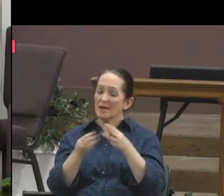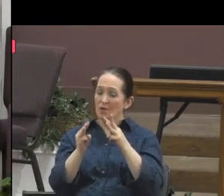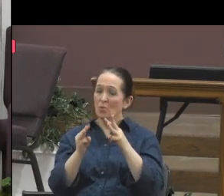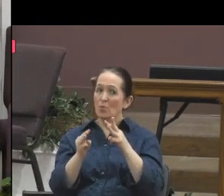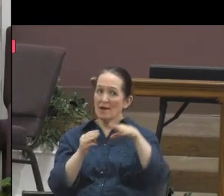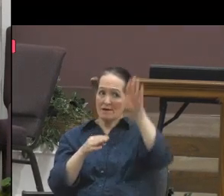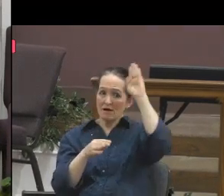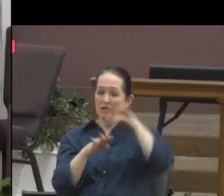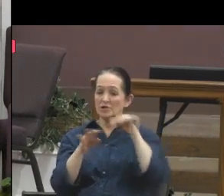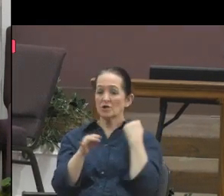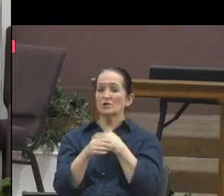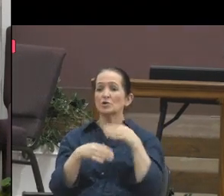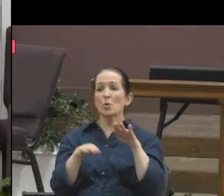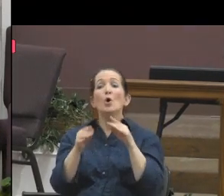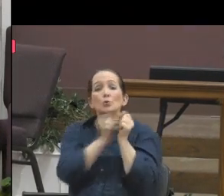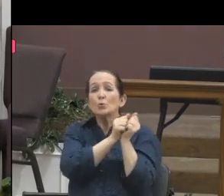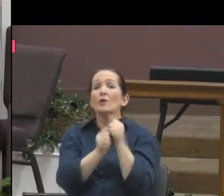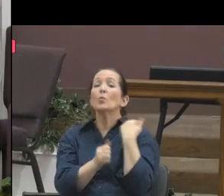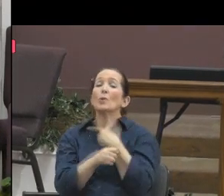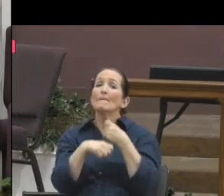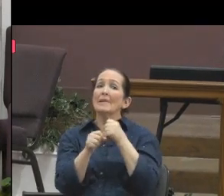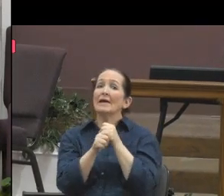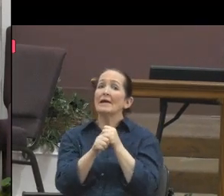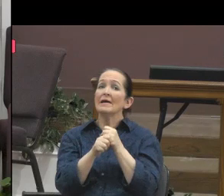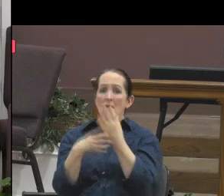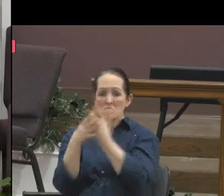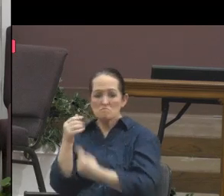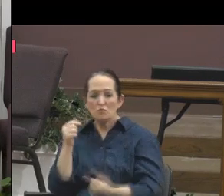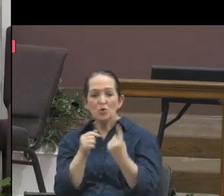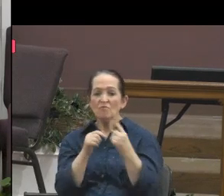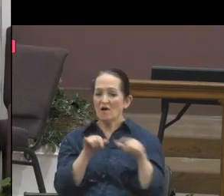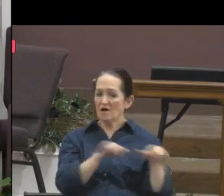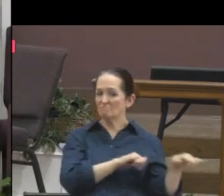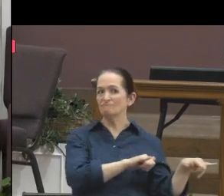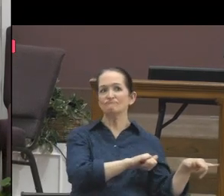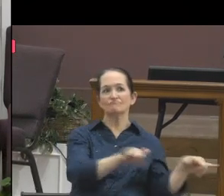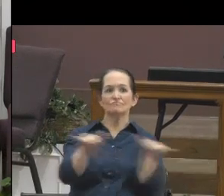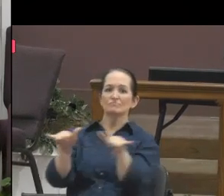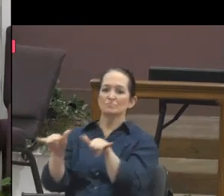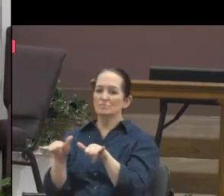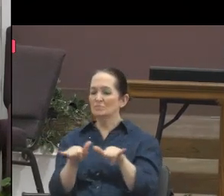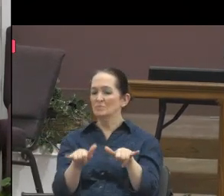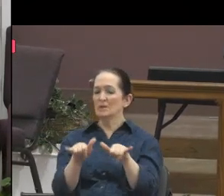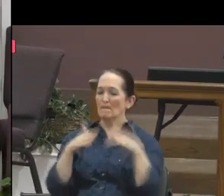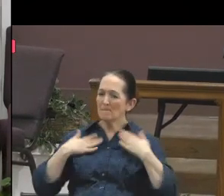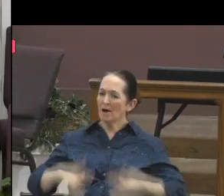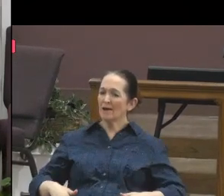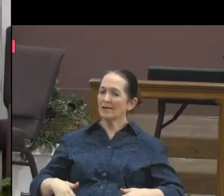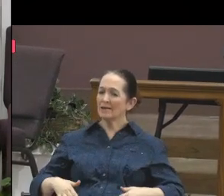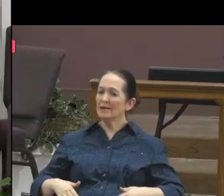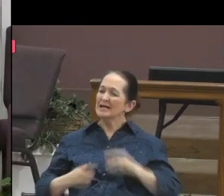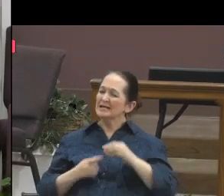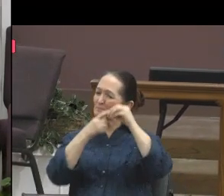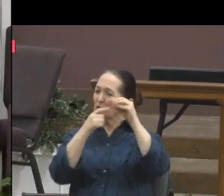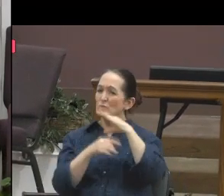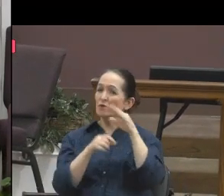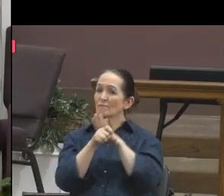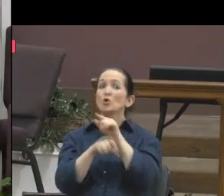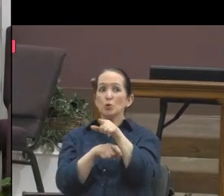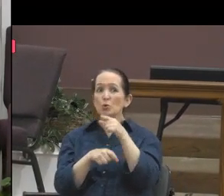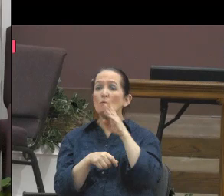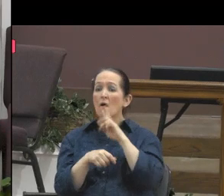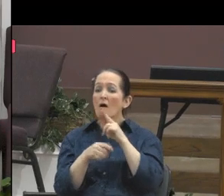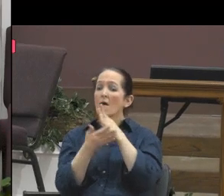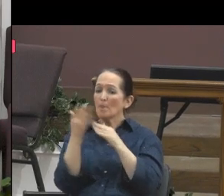And together we make a unified body that is complete and full. You are a part of that,